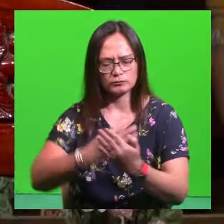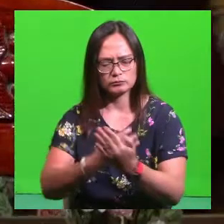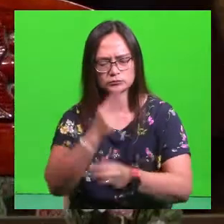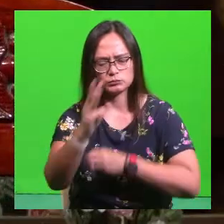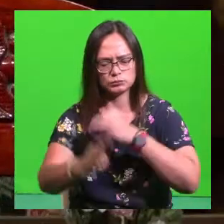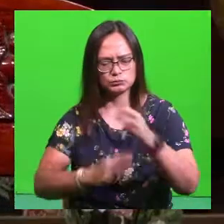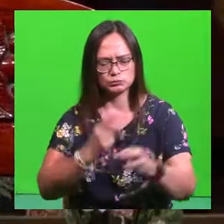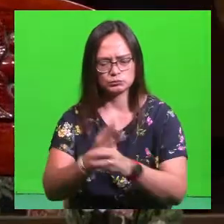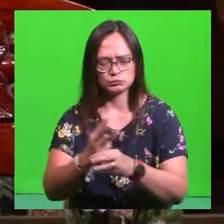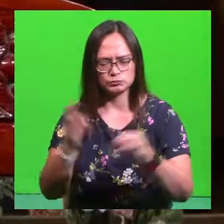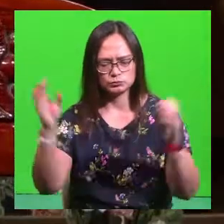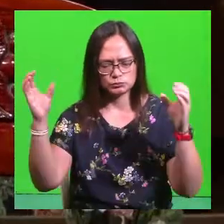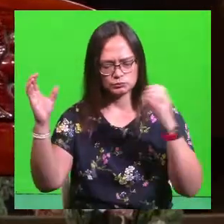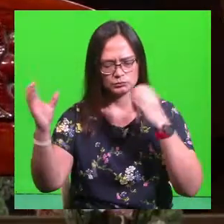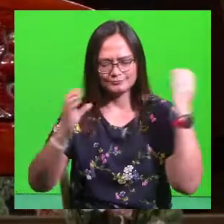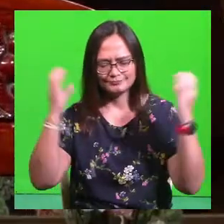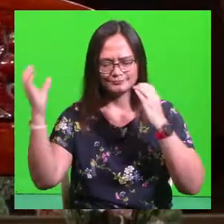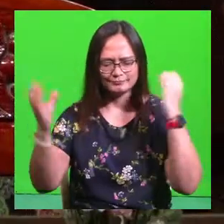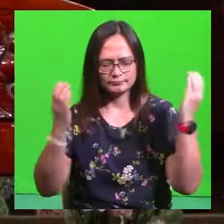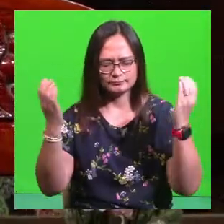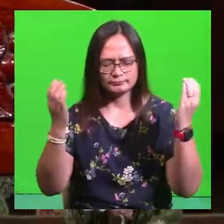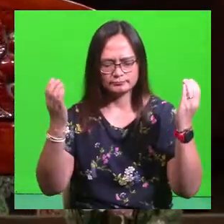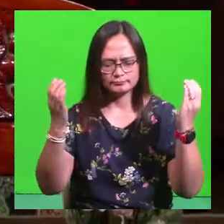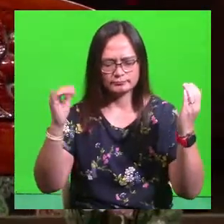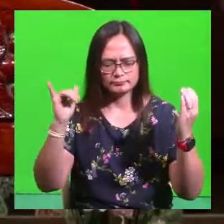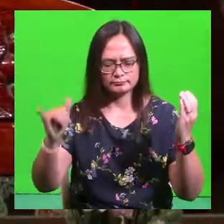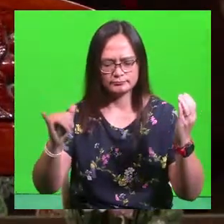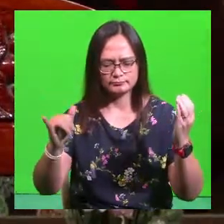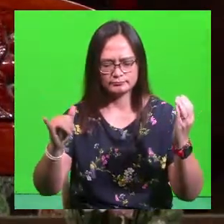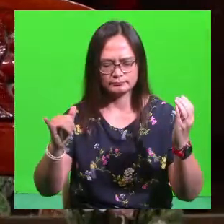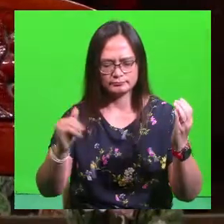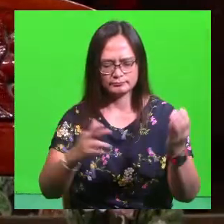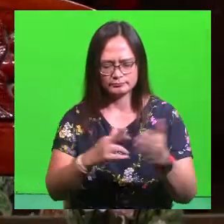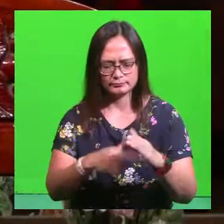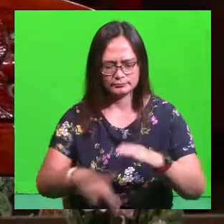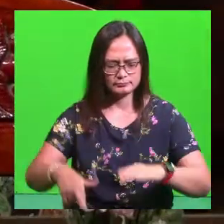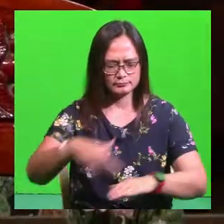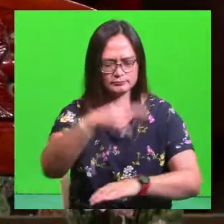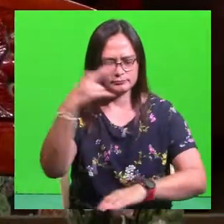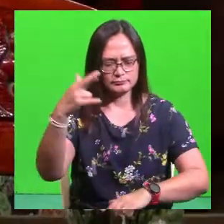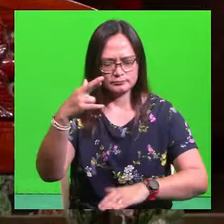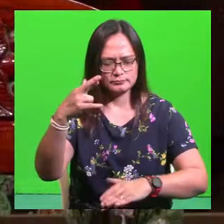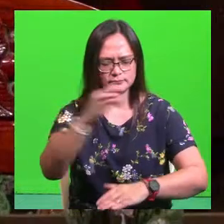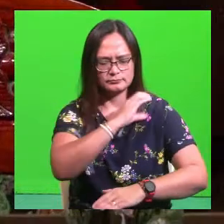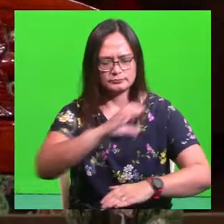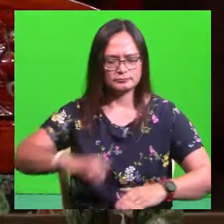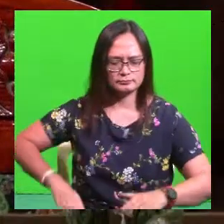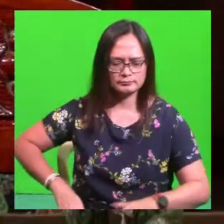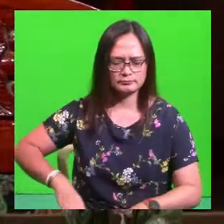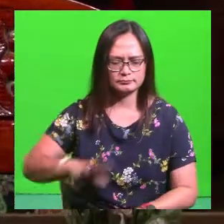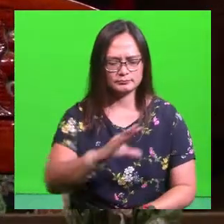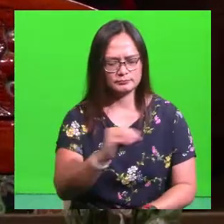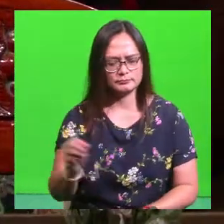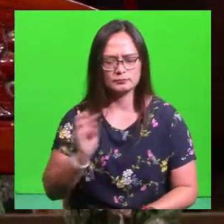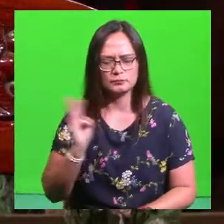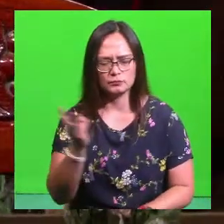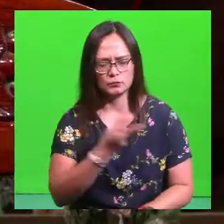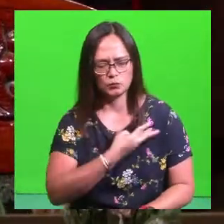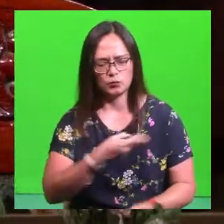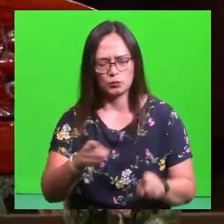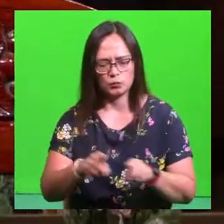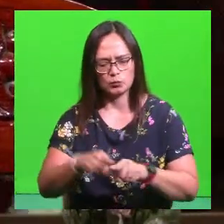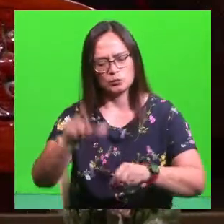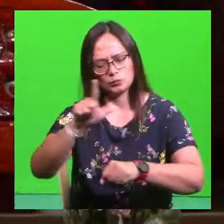ng Panginoong Jesucristo. At sa amin, Panginoon, bilang Lighthouse Bible Baptist Church, make